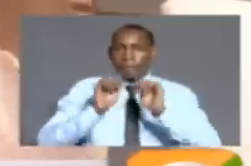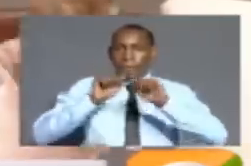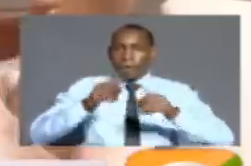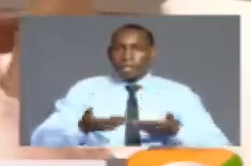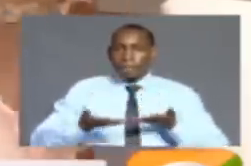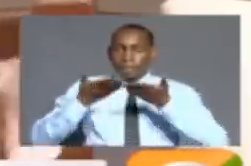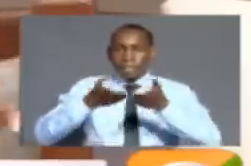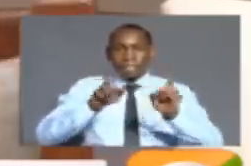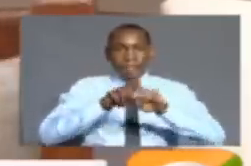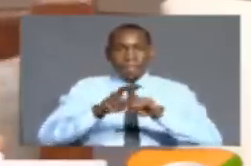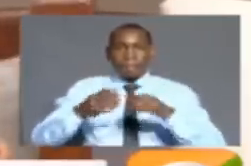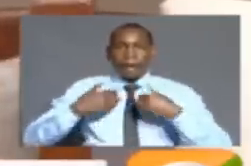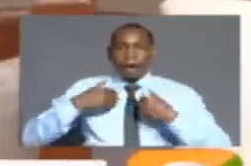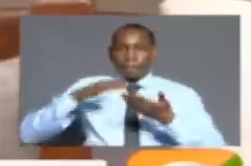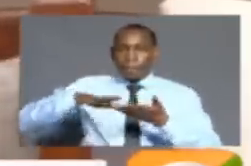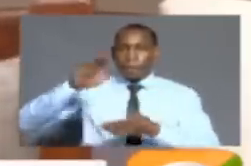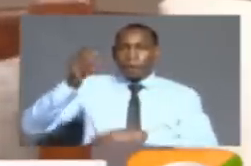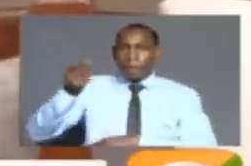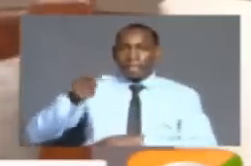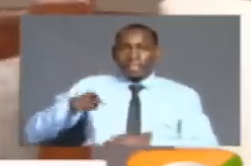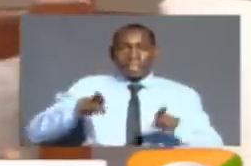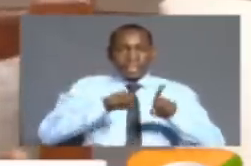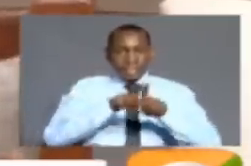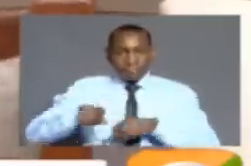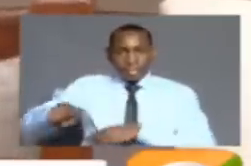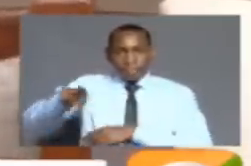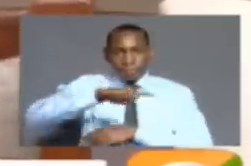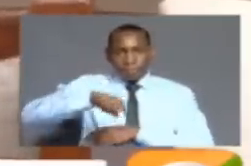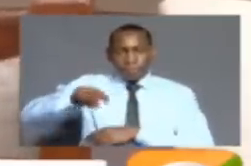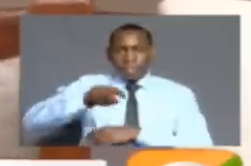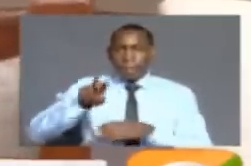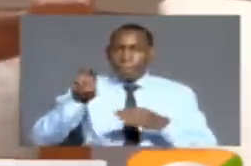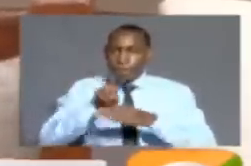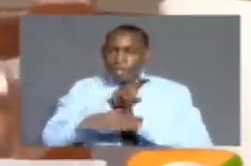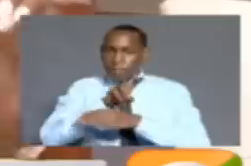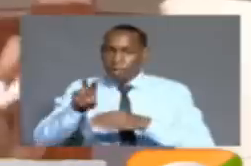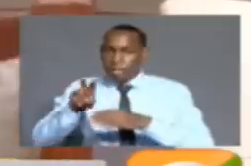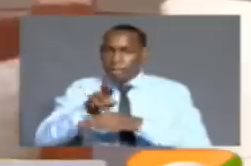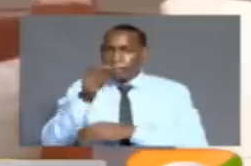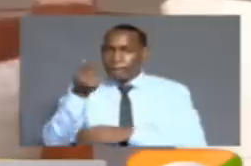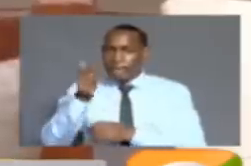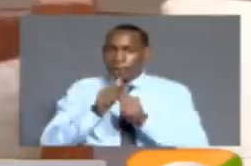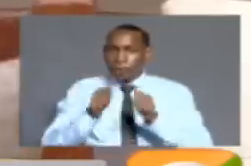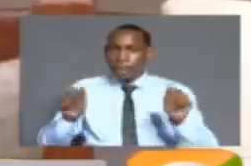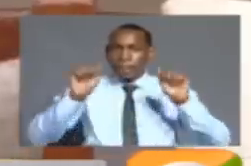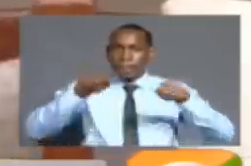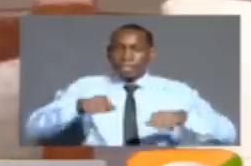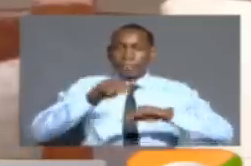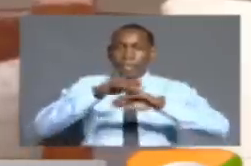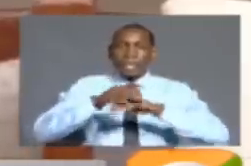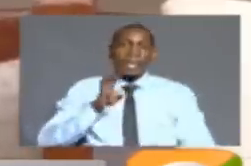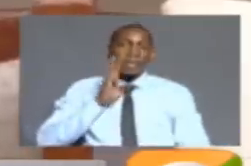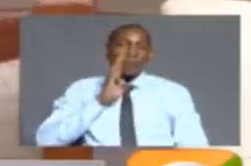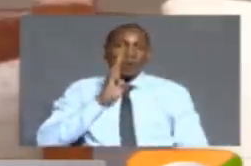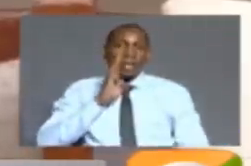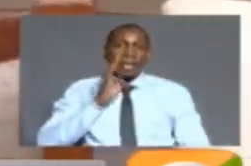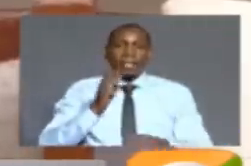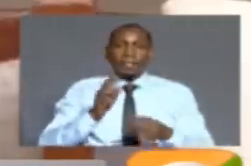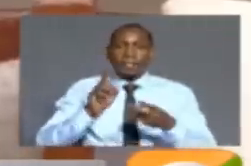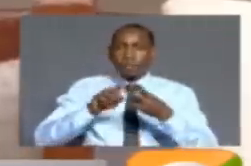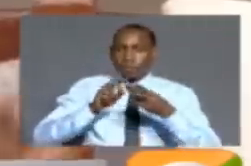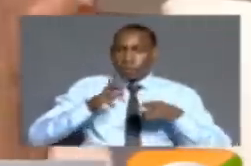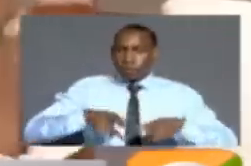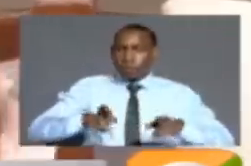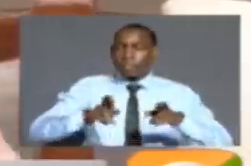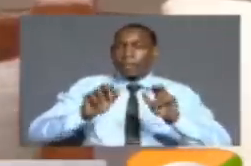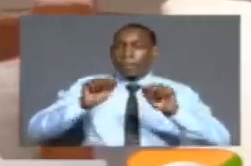addition to getting them more money, we are going to make sure that we oversight that money properly so that they can get the water that they need, they can get the roads done that they